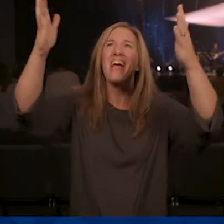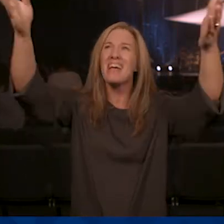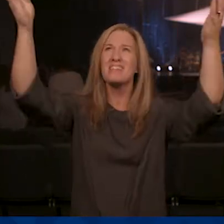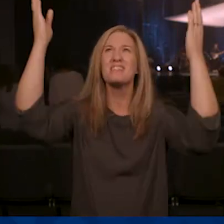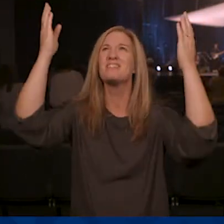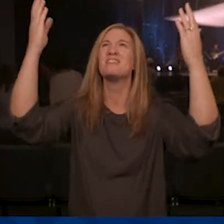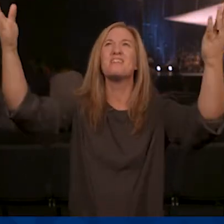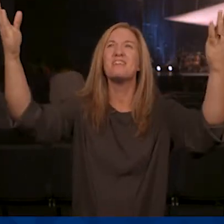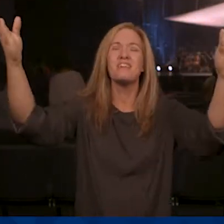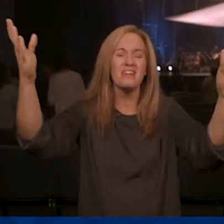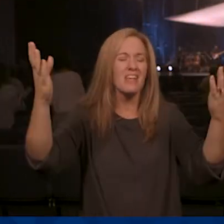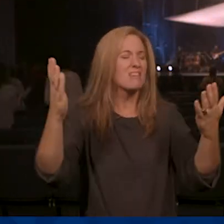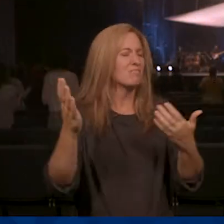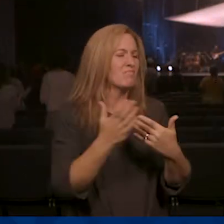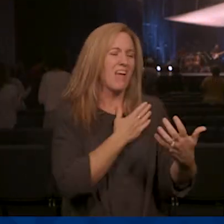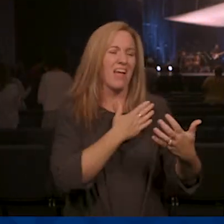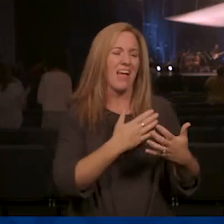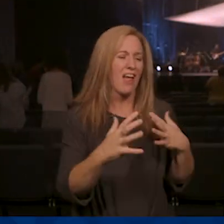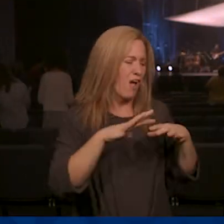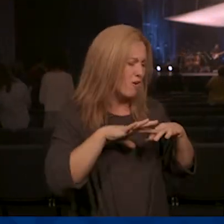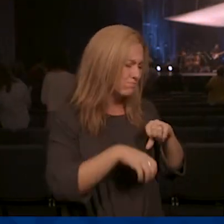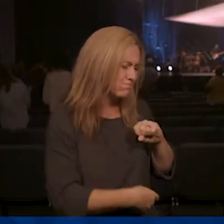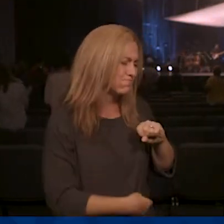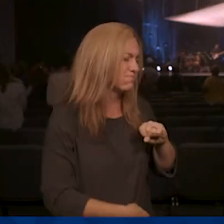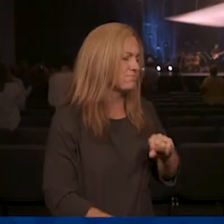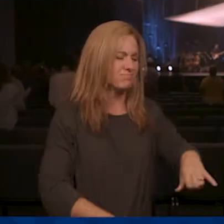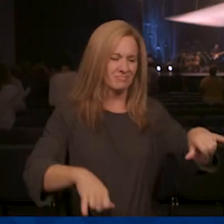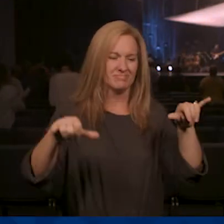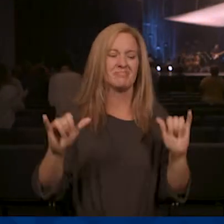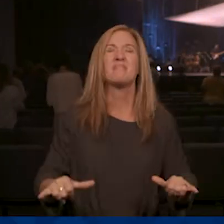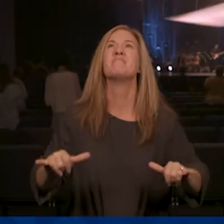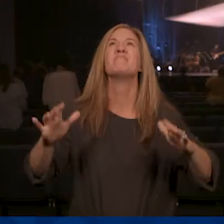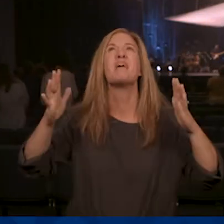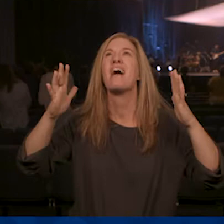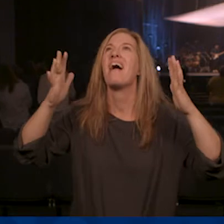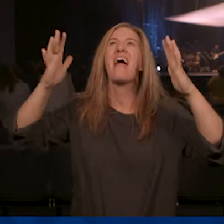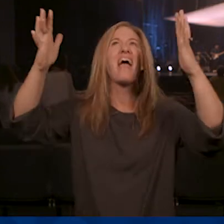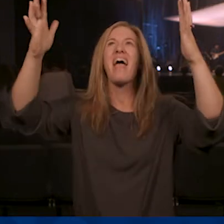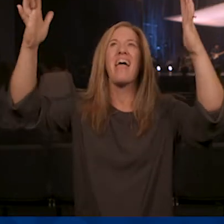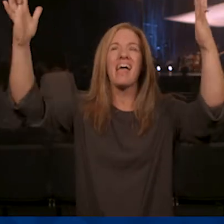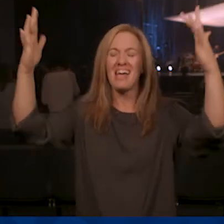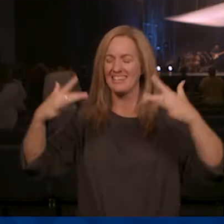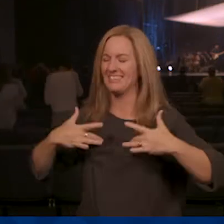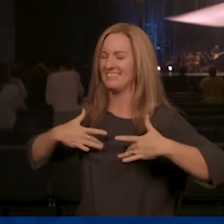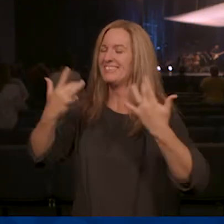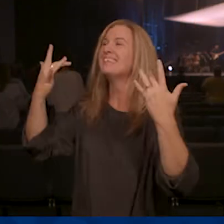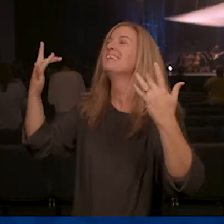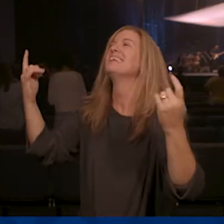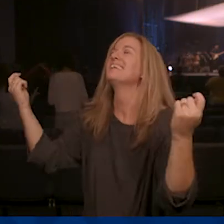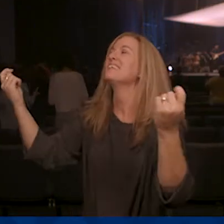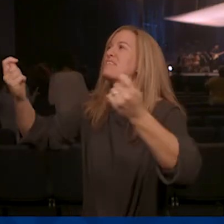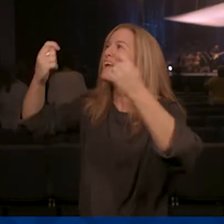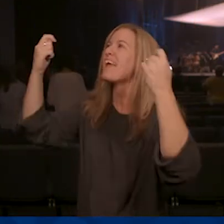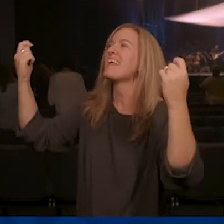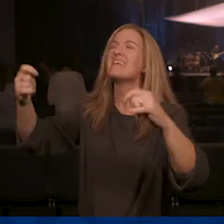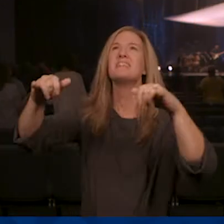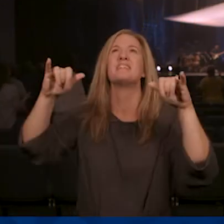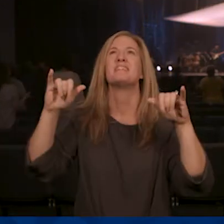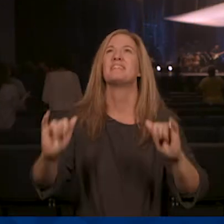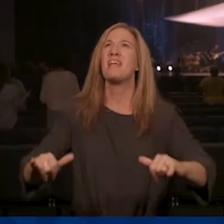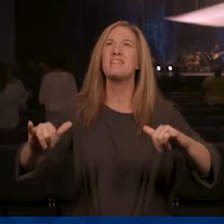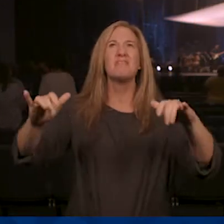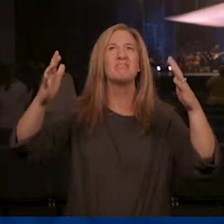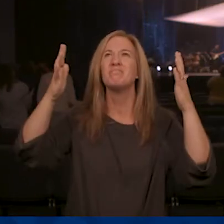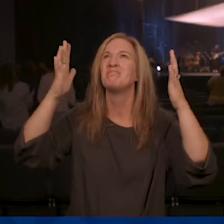praise you. In mourning we'll praise you, in joy we will praise you.